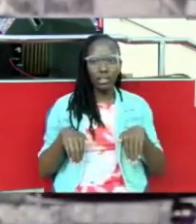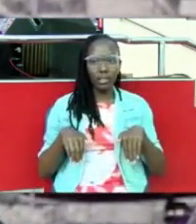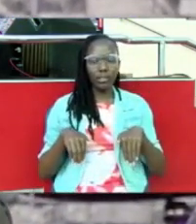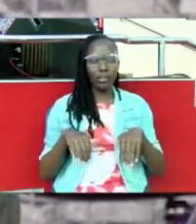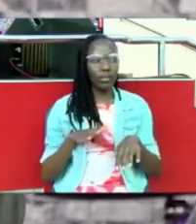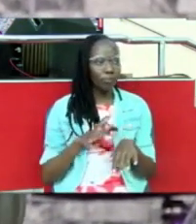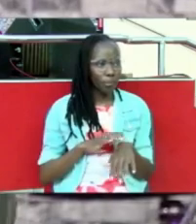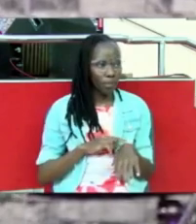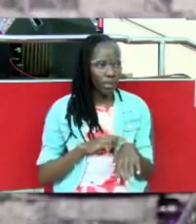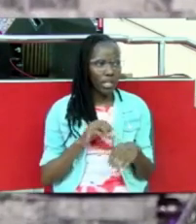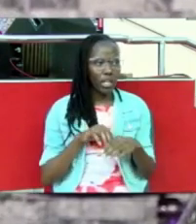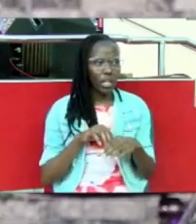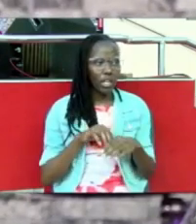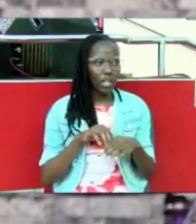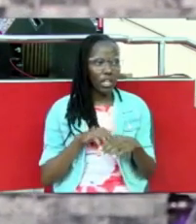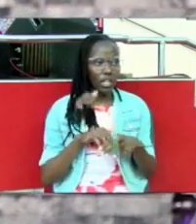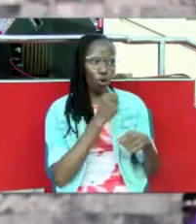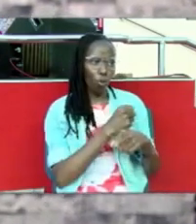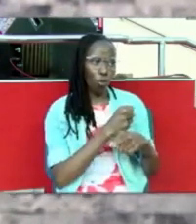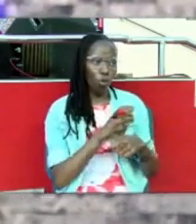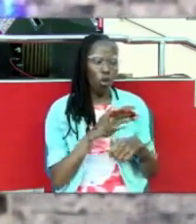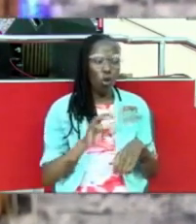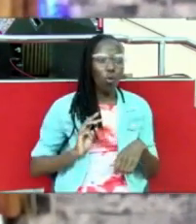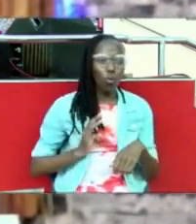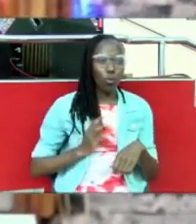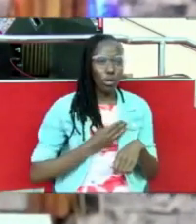we know that after probation,